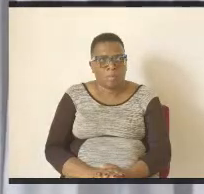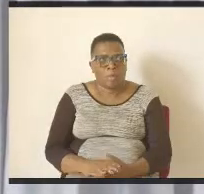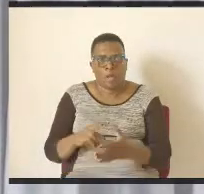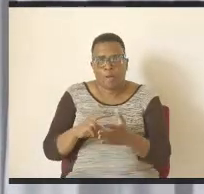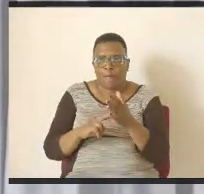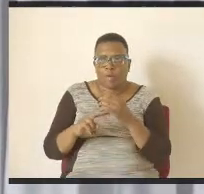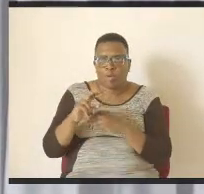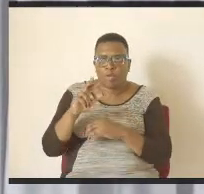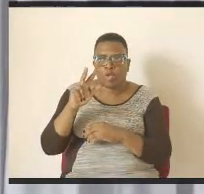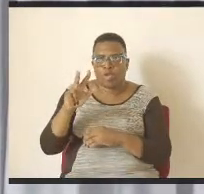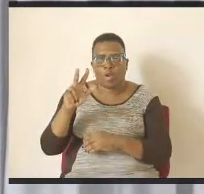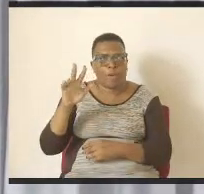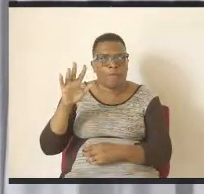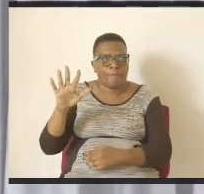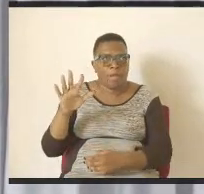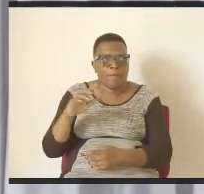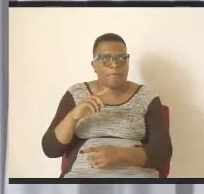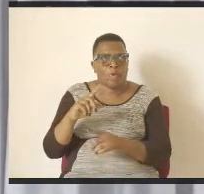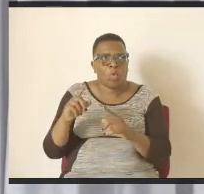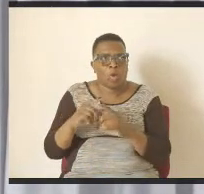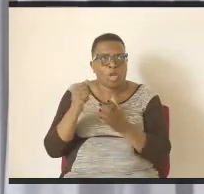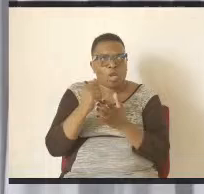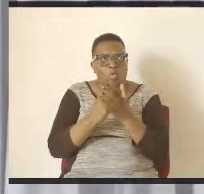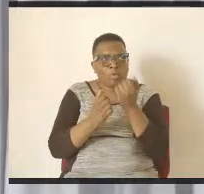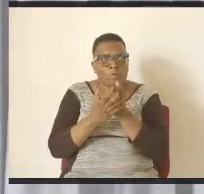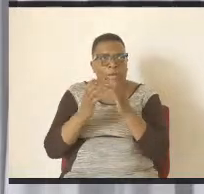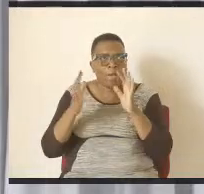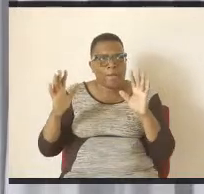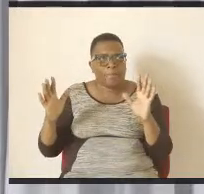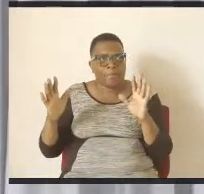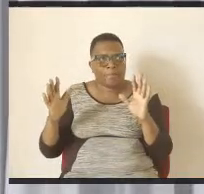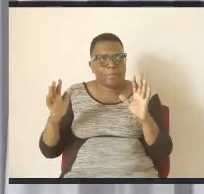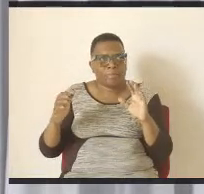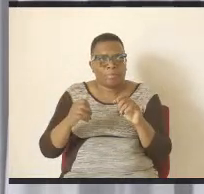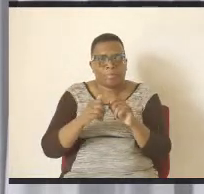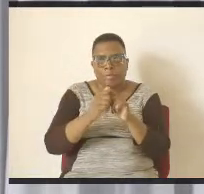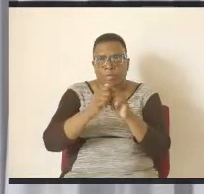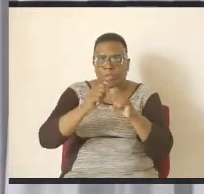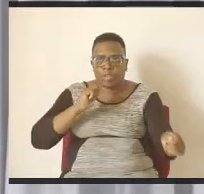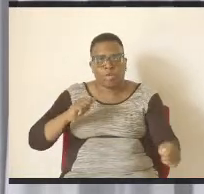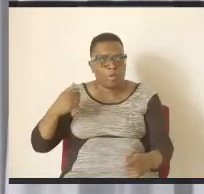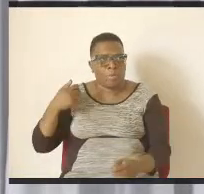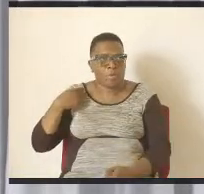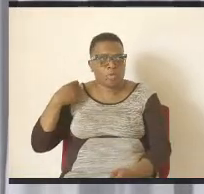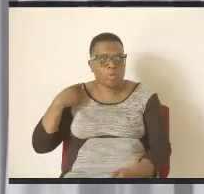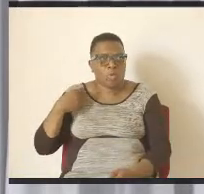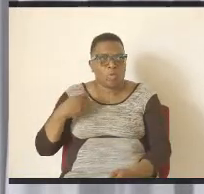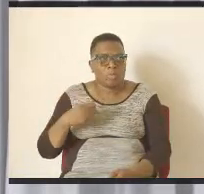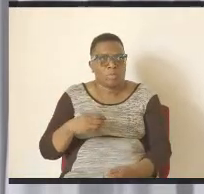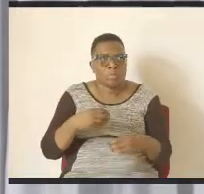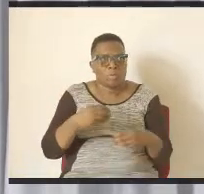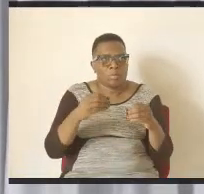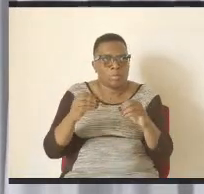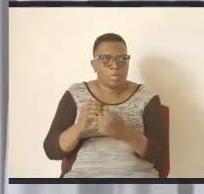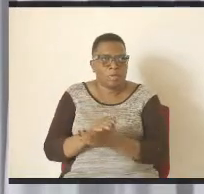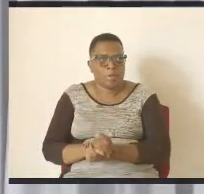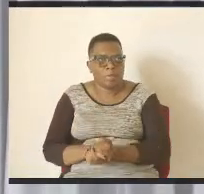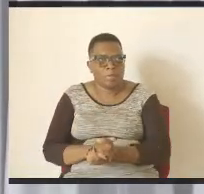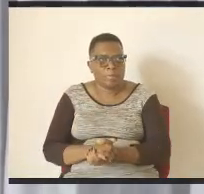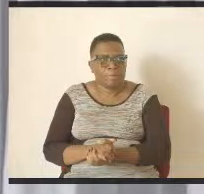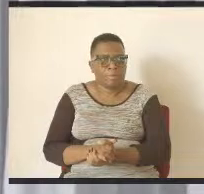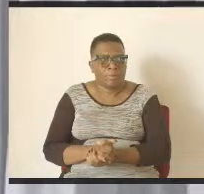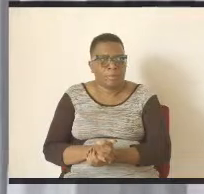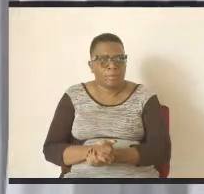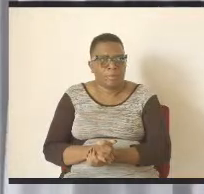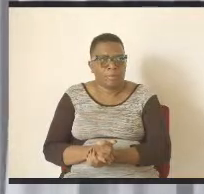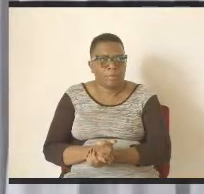35, and when they crucified him, they divided his garment, casting lots, no remorse. And while